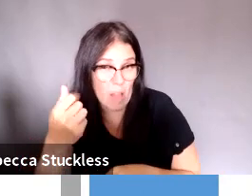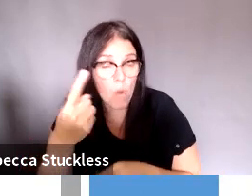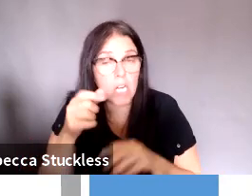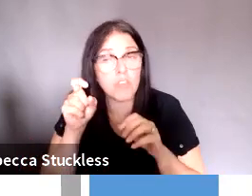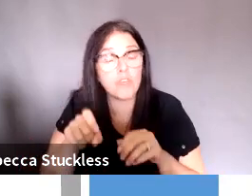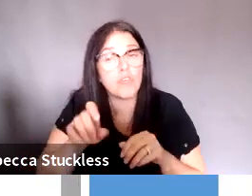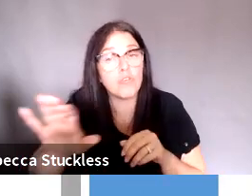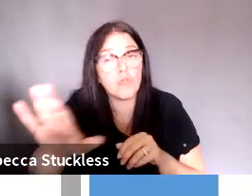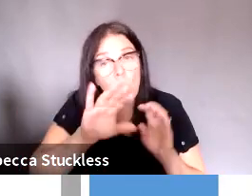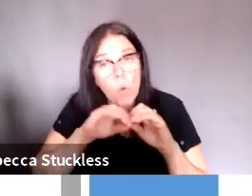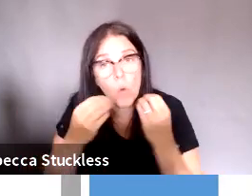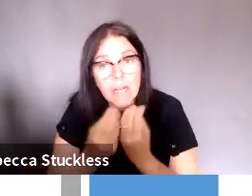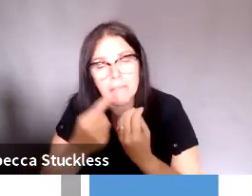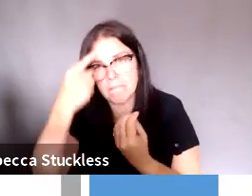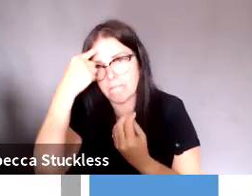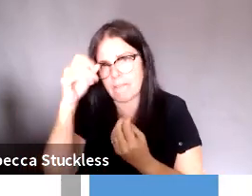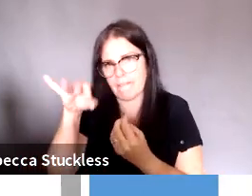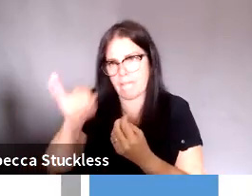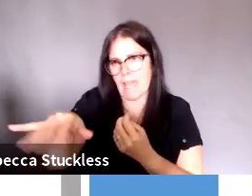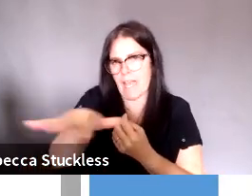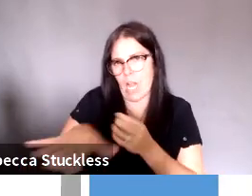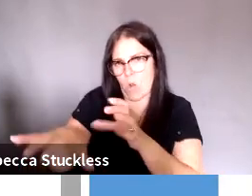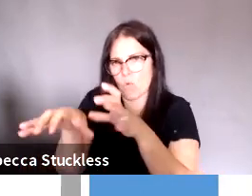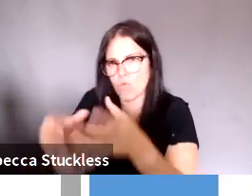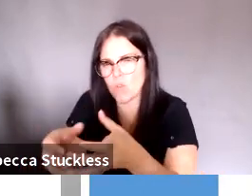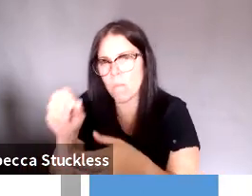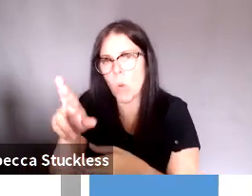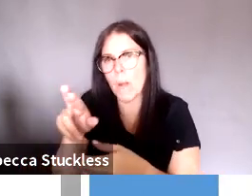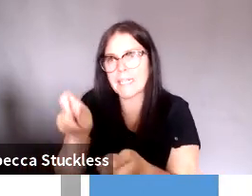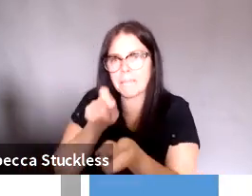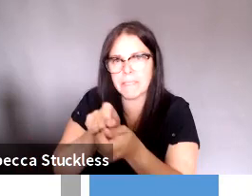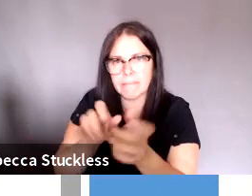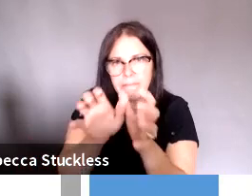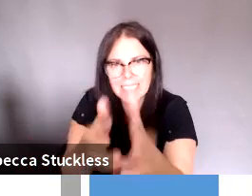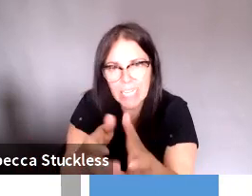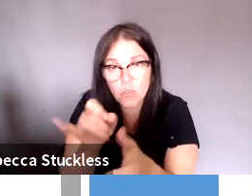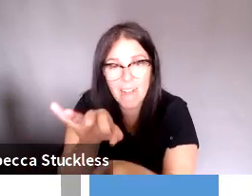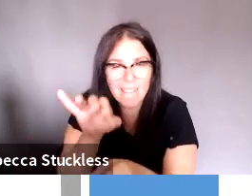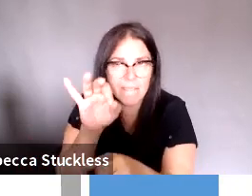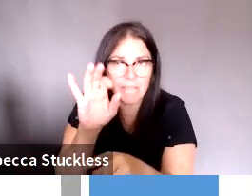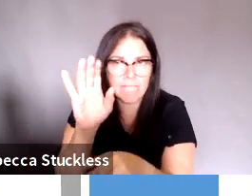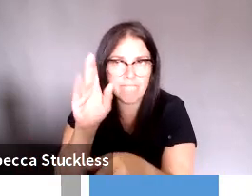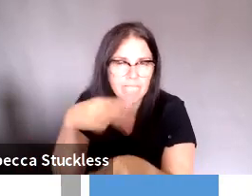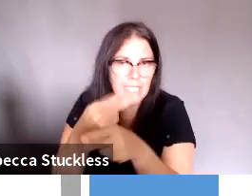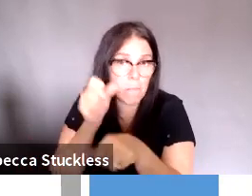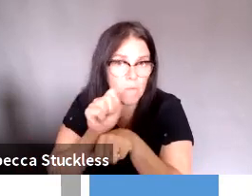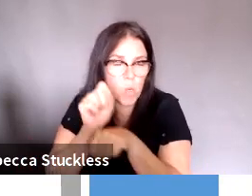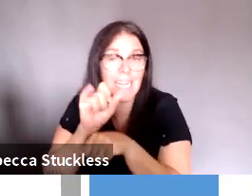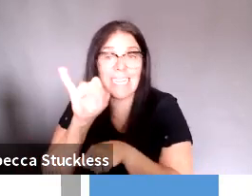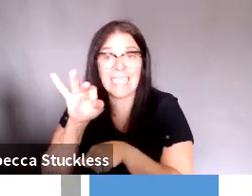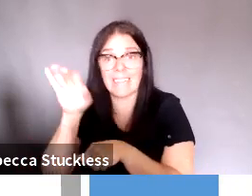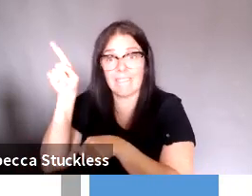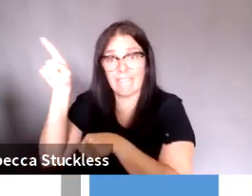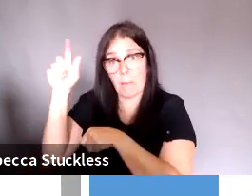to target either a particular group or a particular sector of work? If employers in your area are